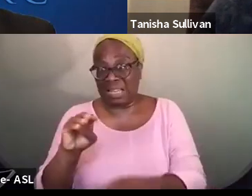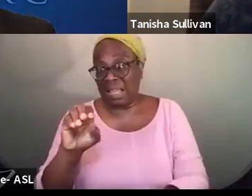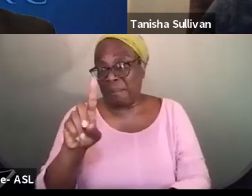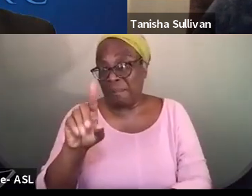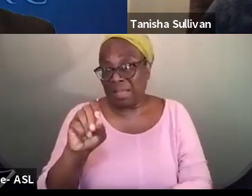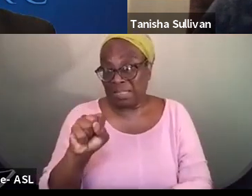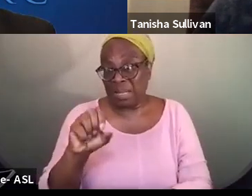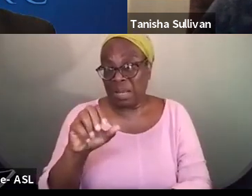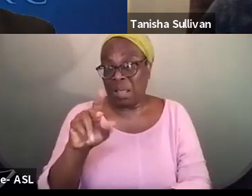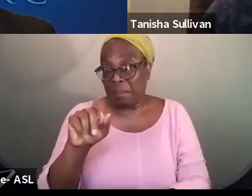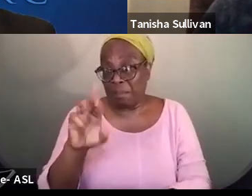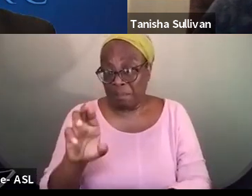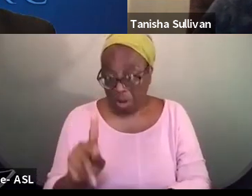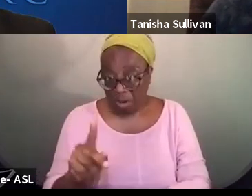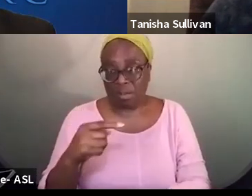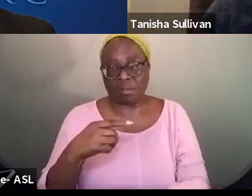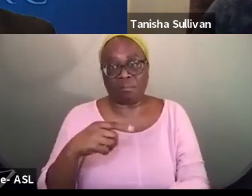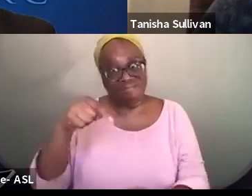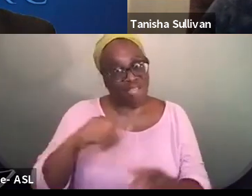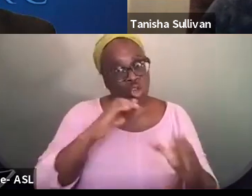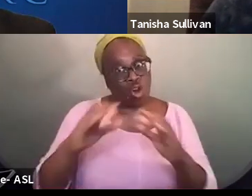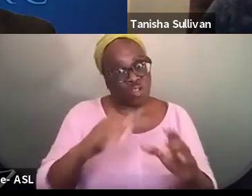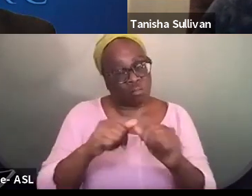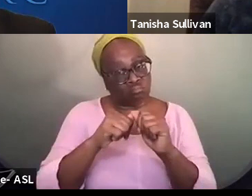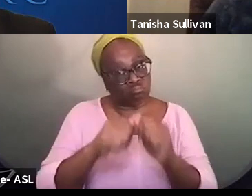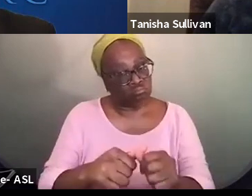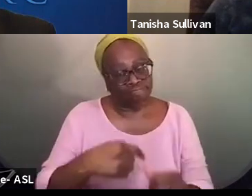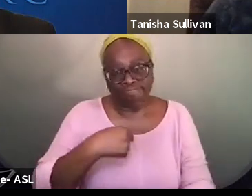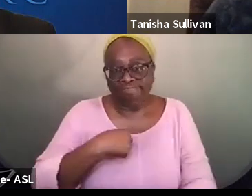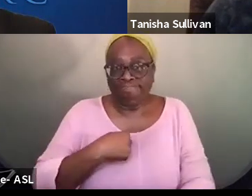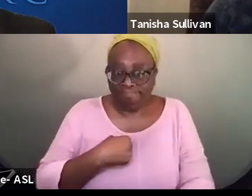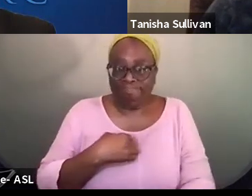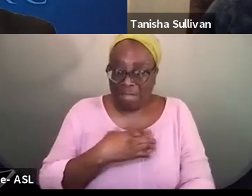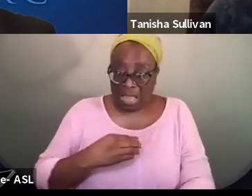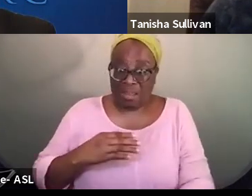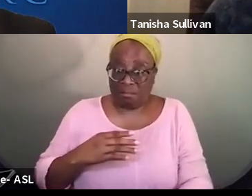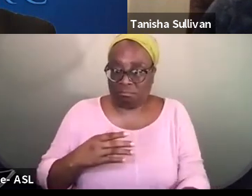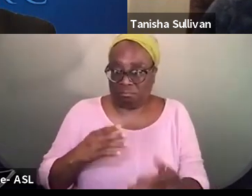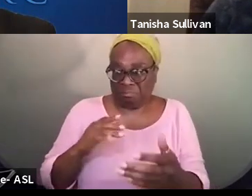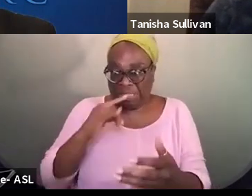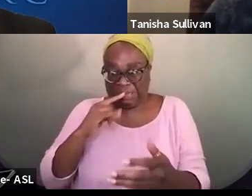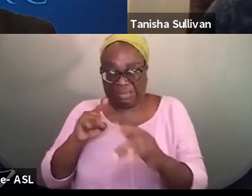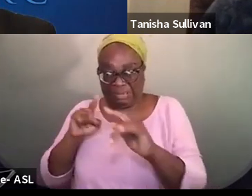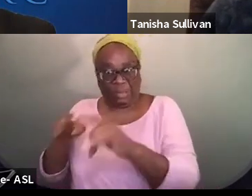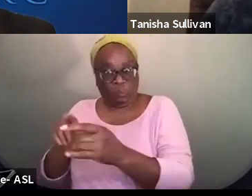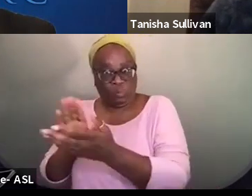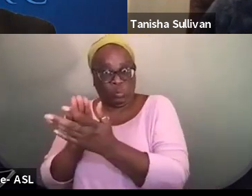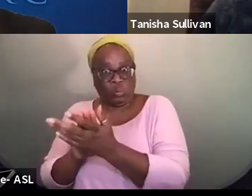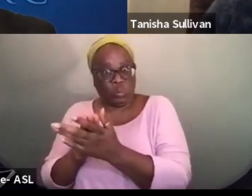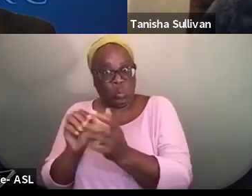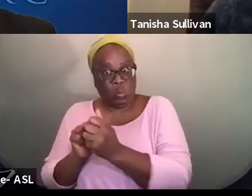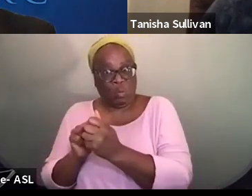ongoing conversation I and several classmates have always had for years on end.